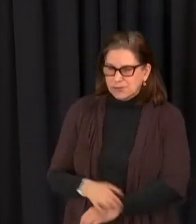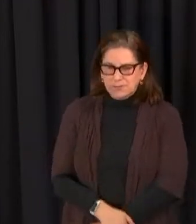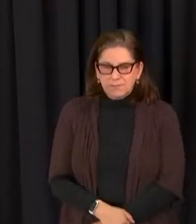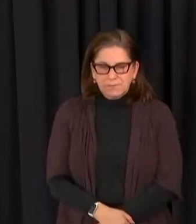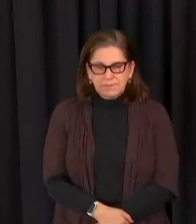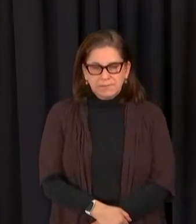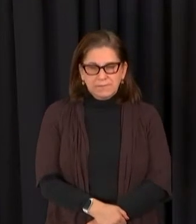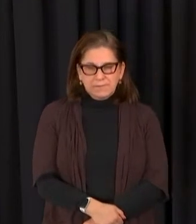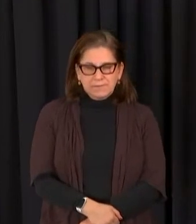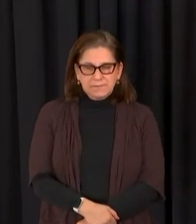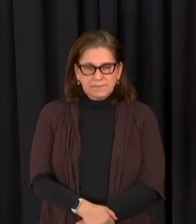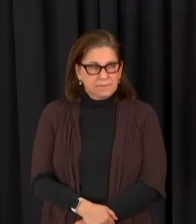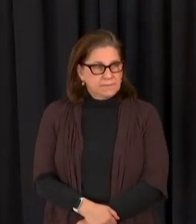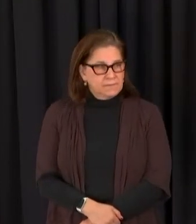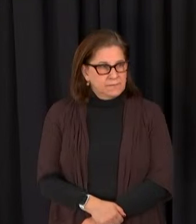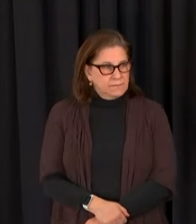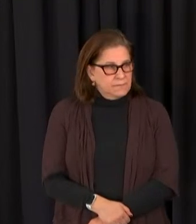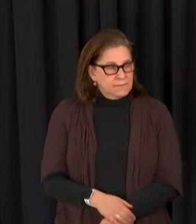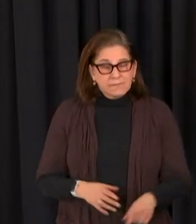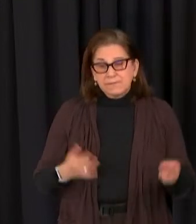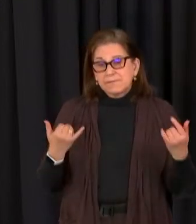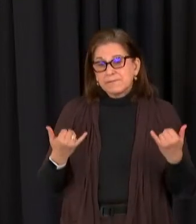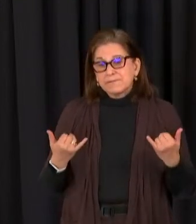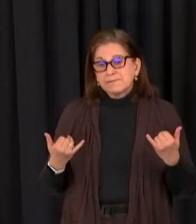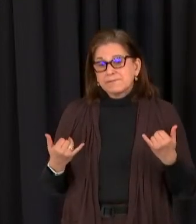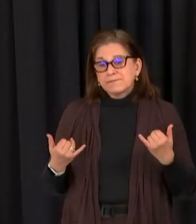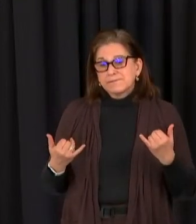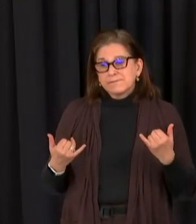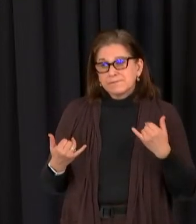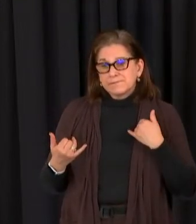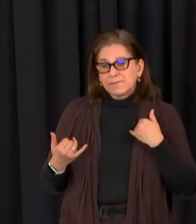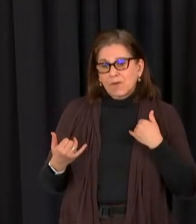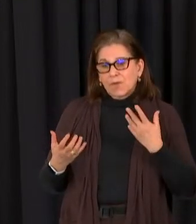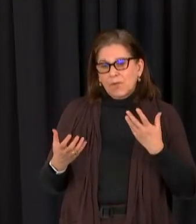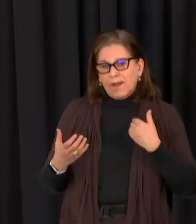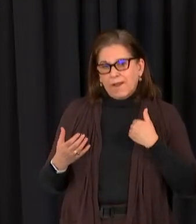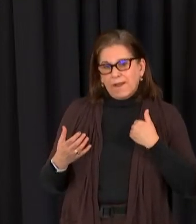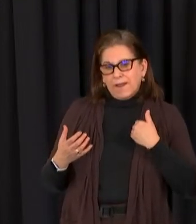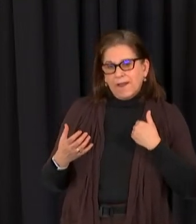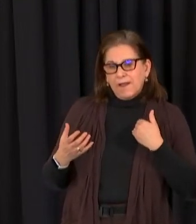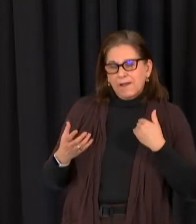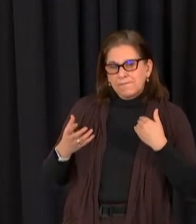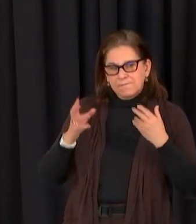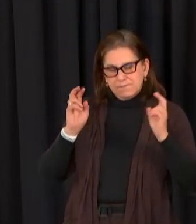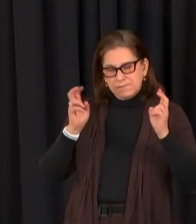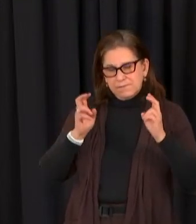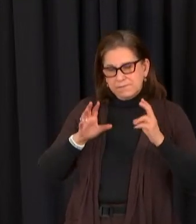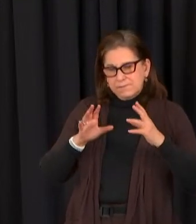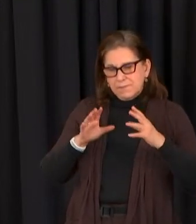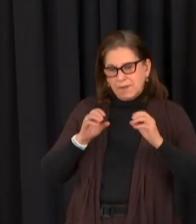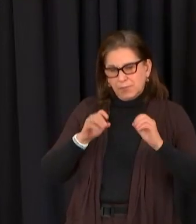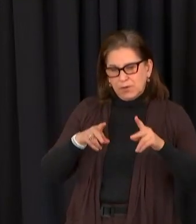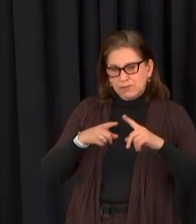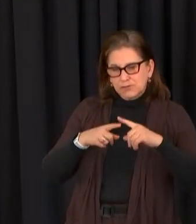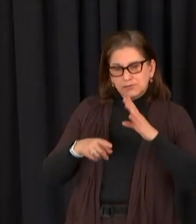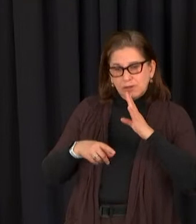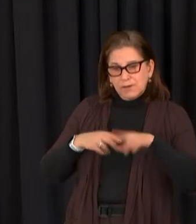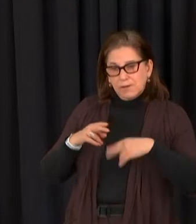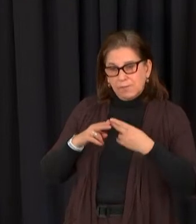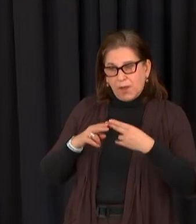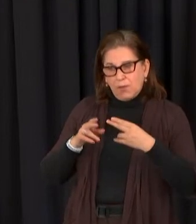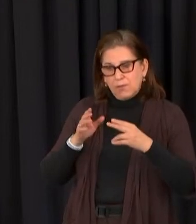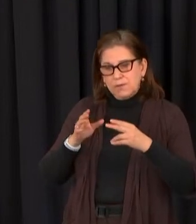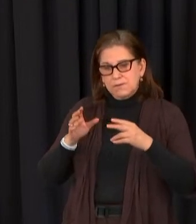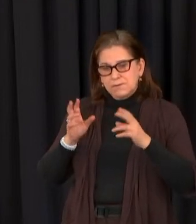the conversations that we've had and why I want to take this opportunity to really stress what the mayor said about assisting people